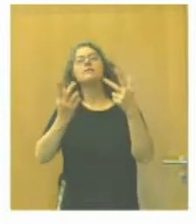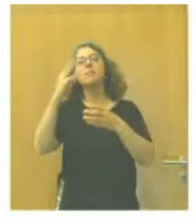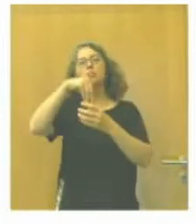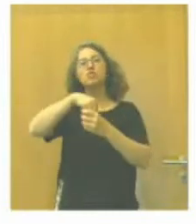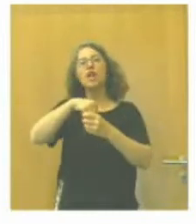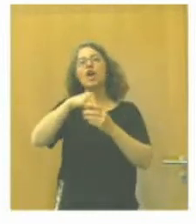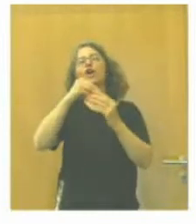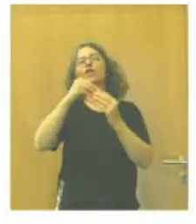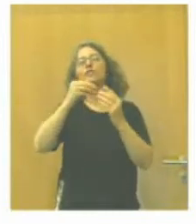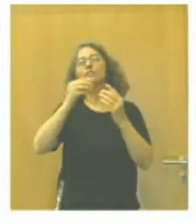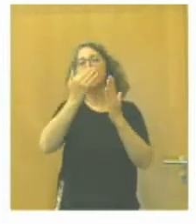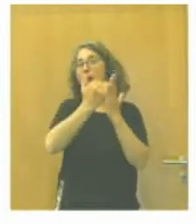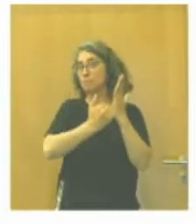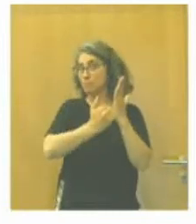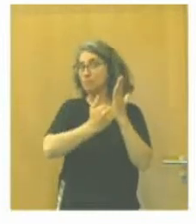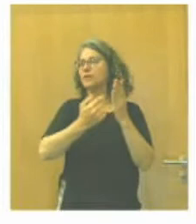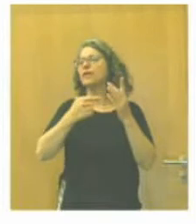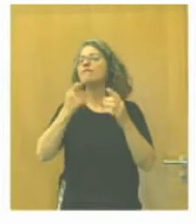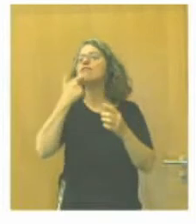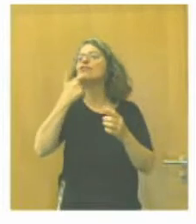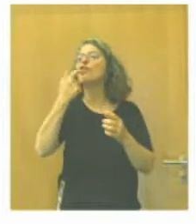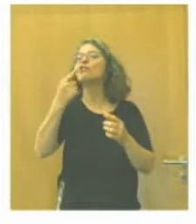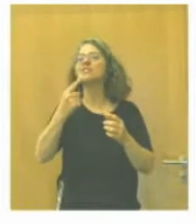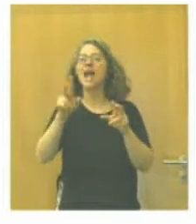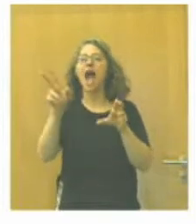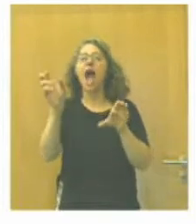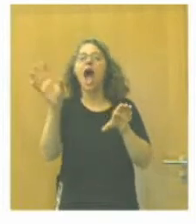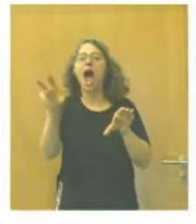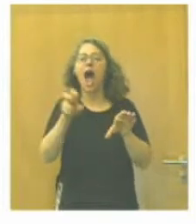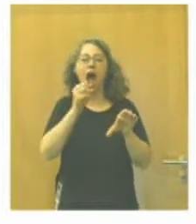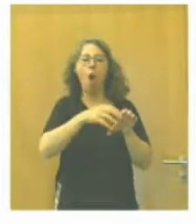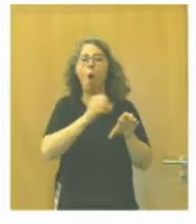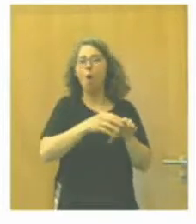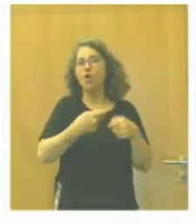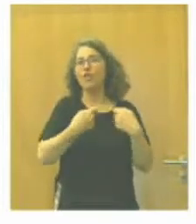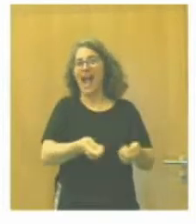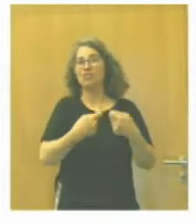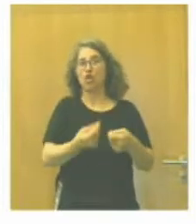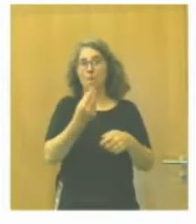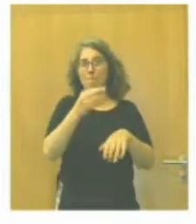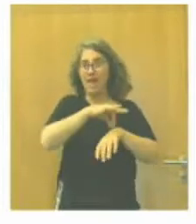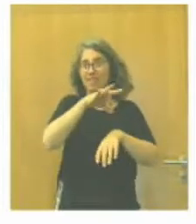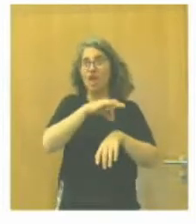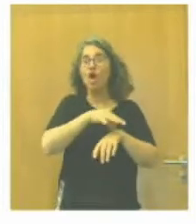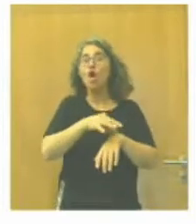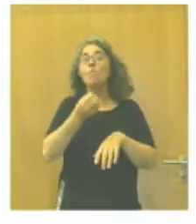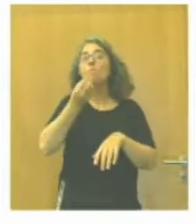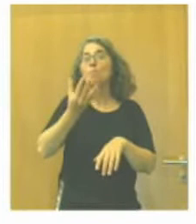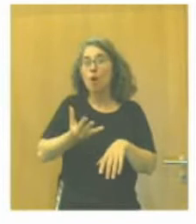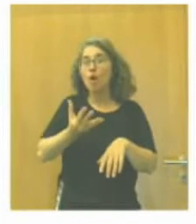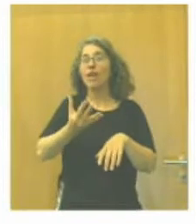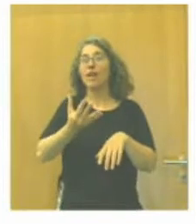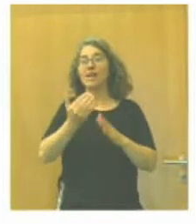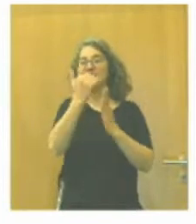direct saving from medical expenditures due to reduced burden of the